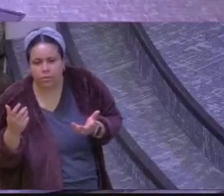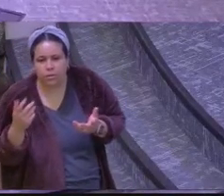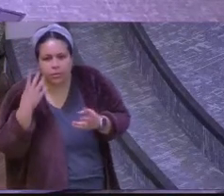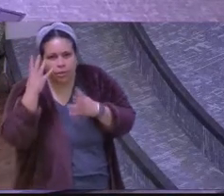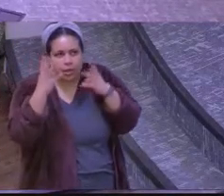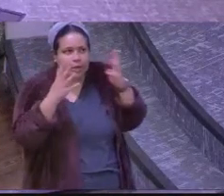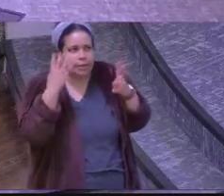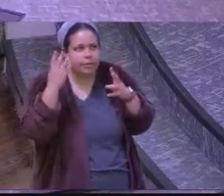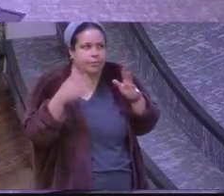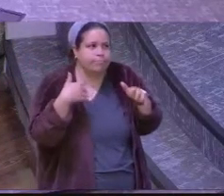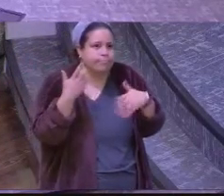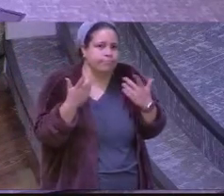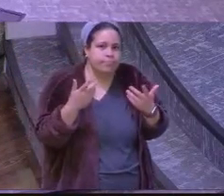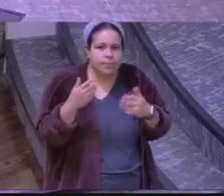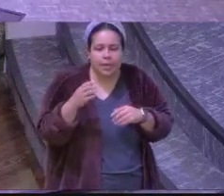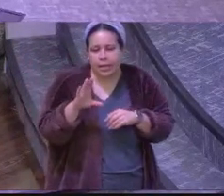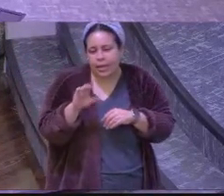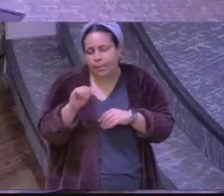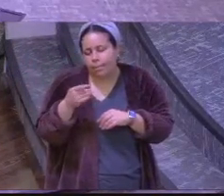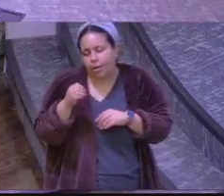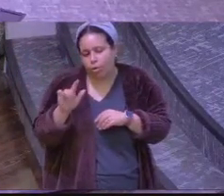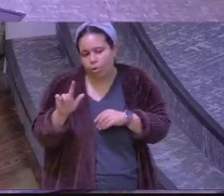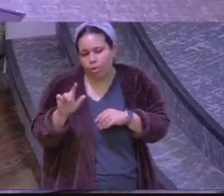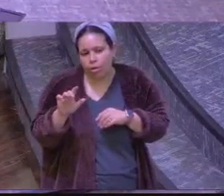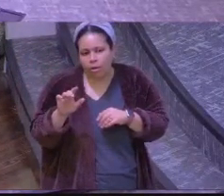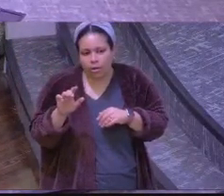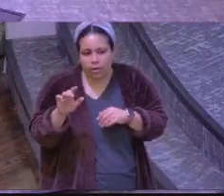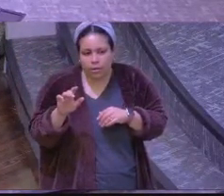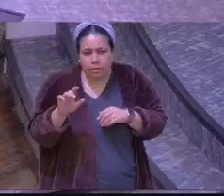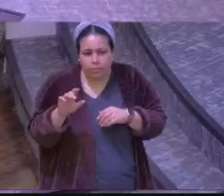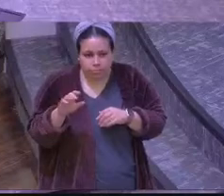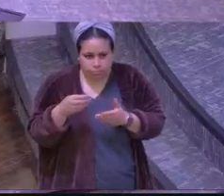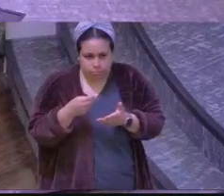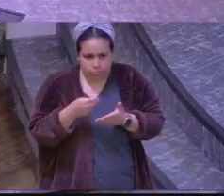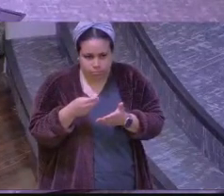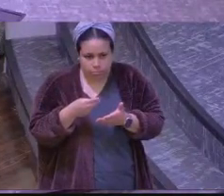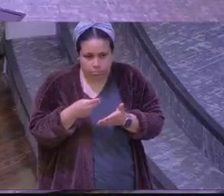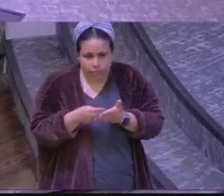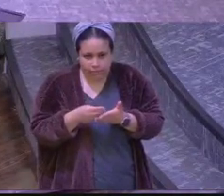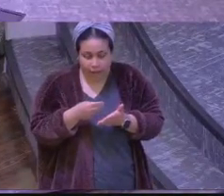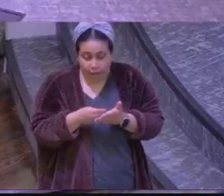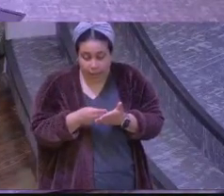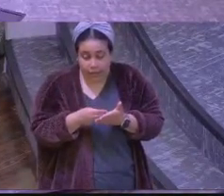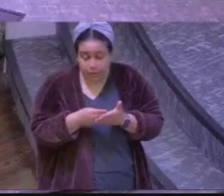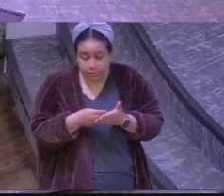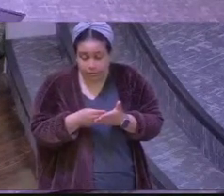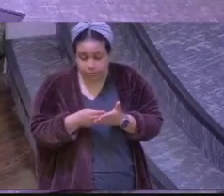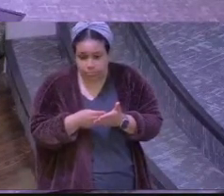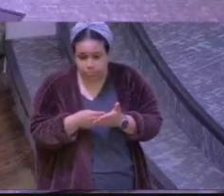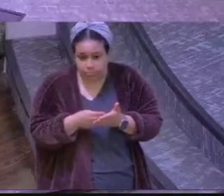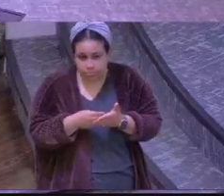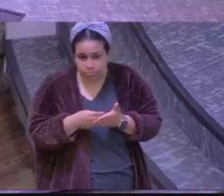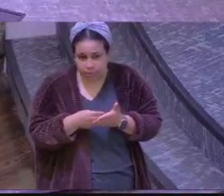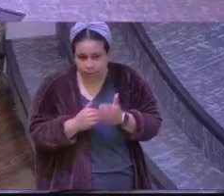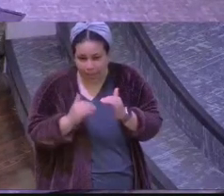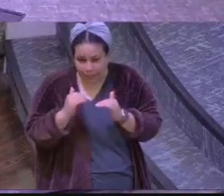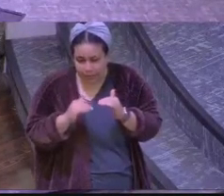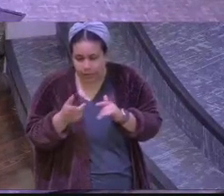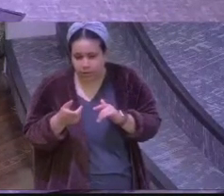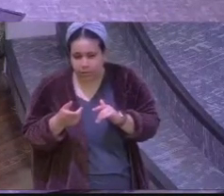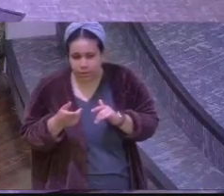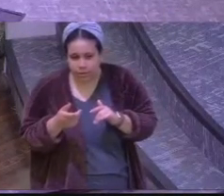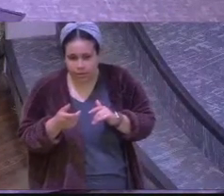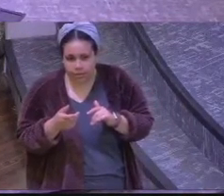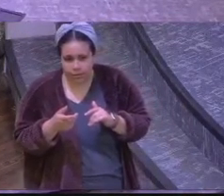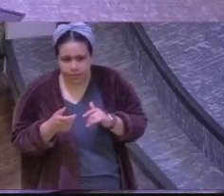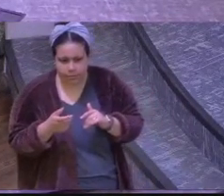like a capital fund balance, which I think is a great idea. Would you be looking for us to this year or next